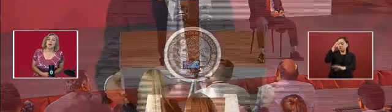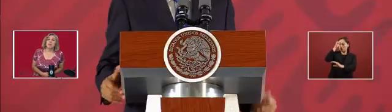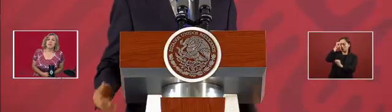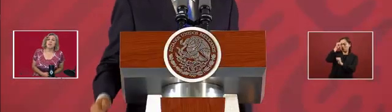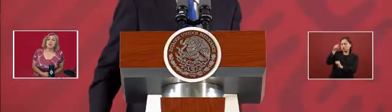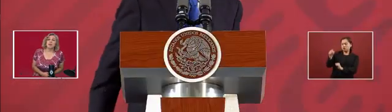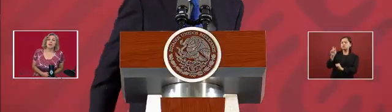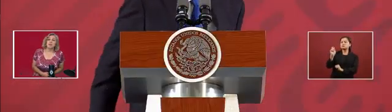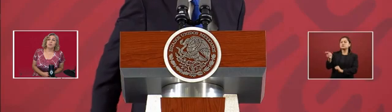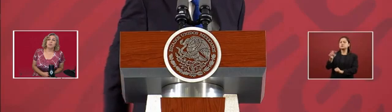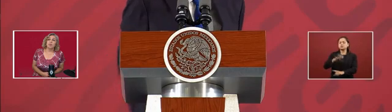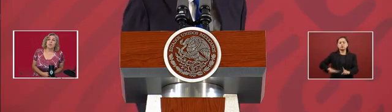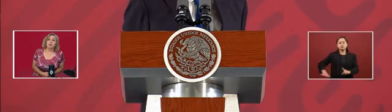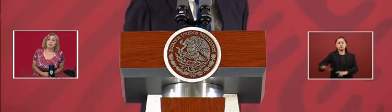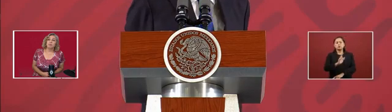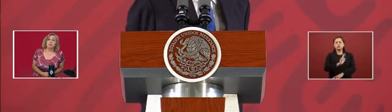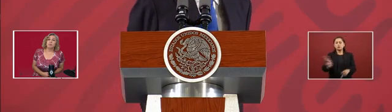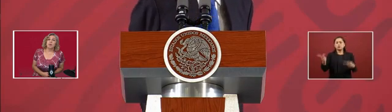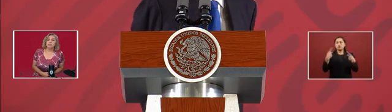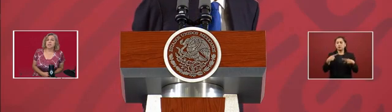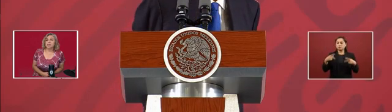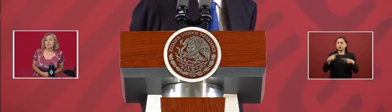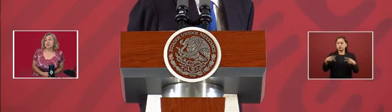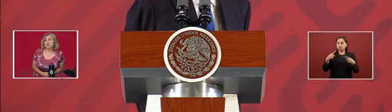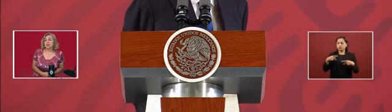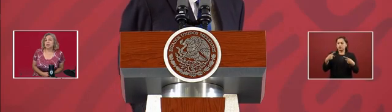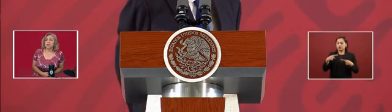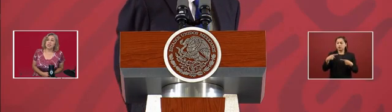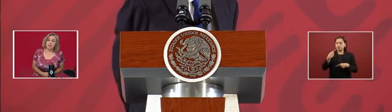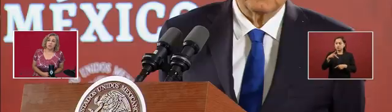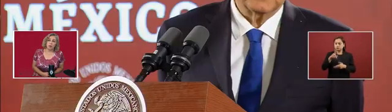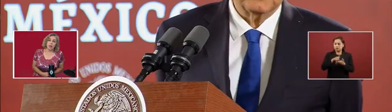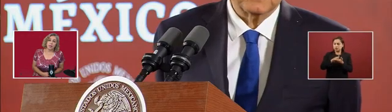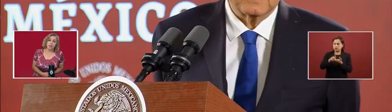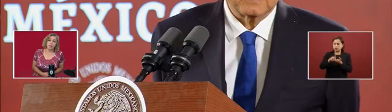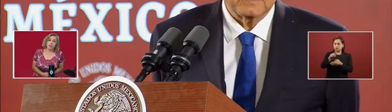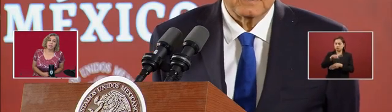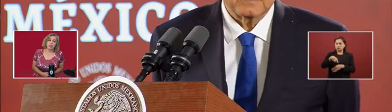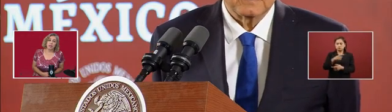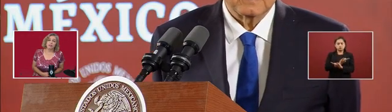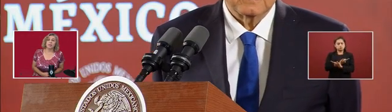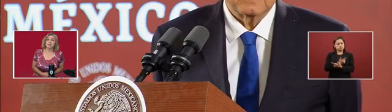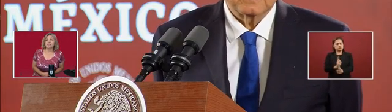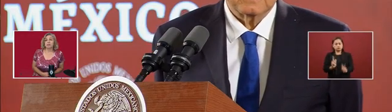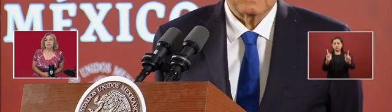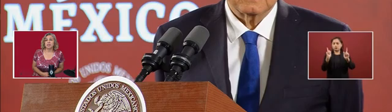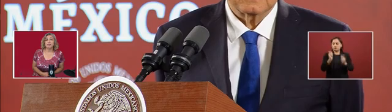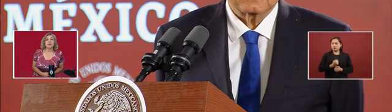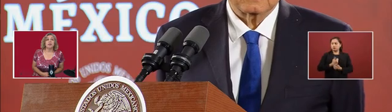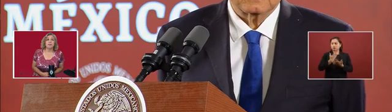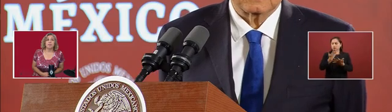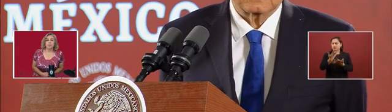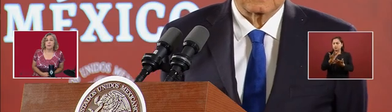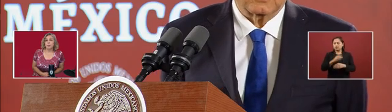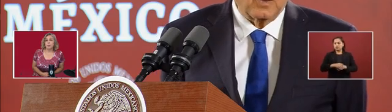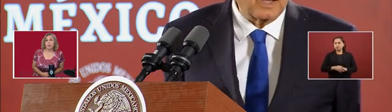to fortify the judicial department so it'll benefit the fourth